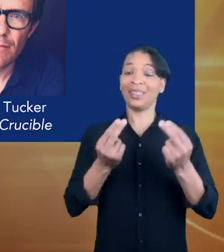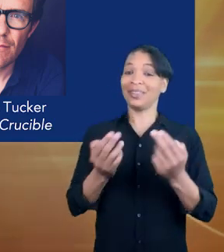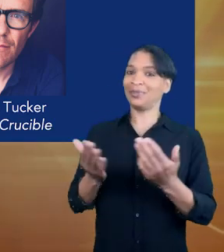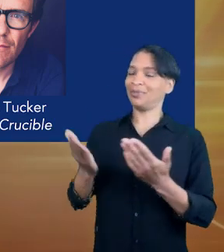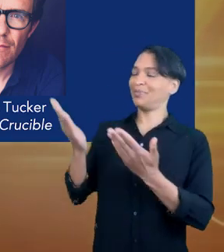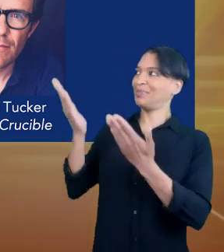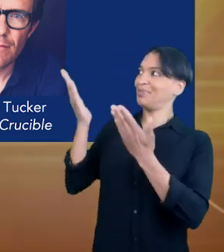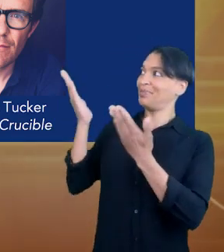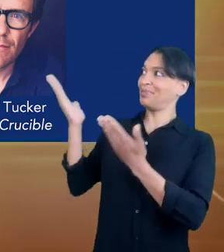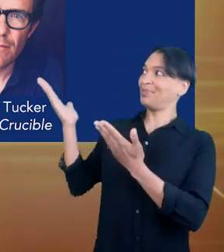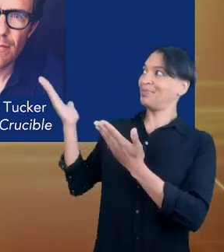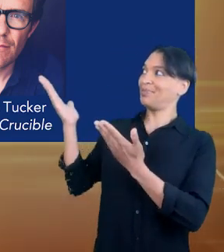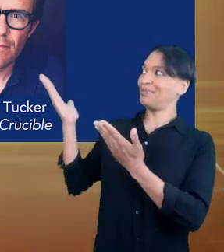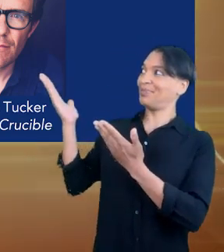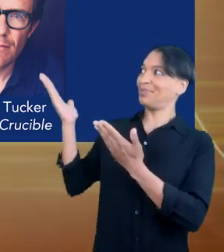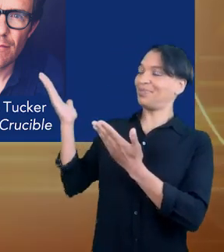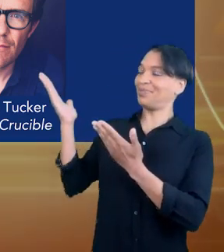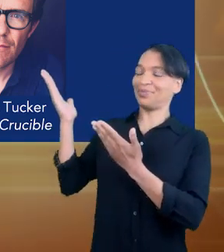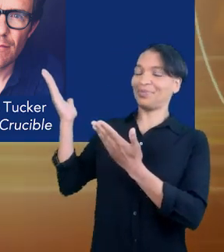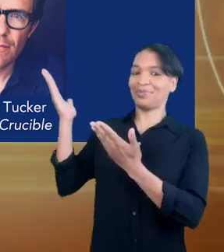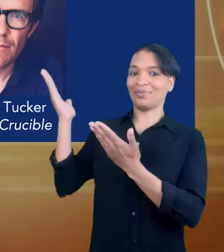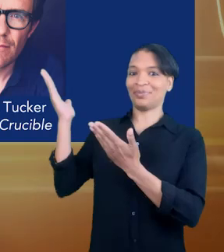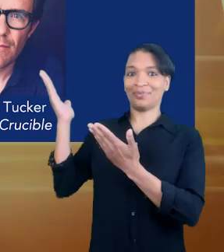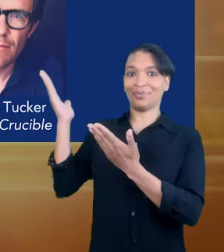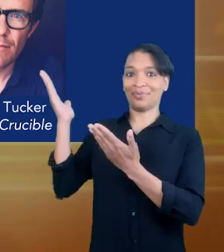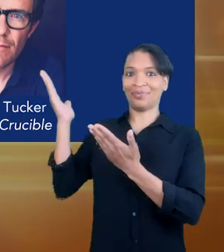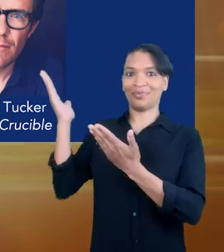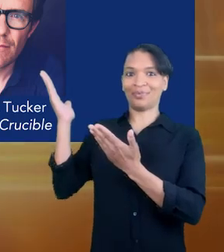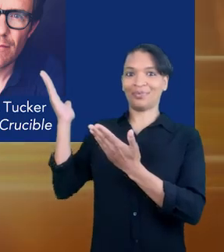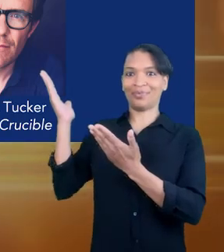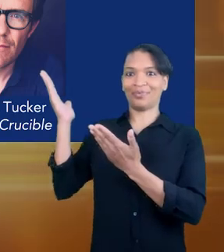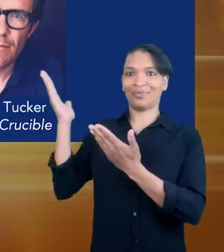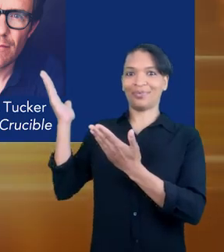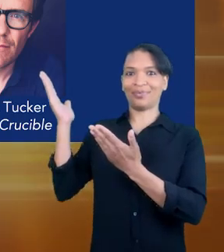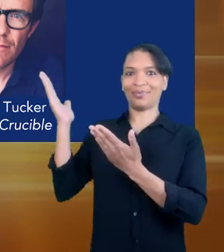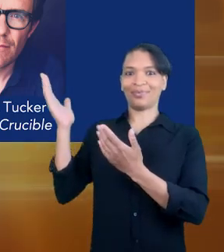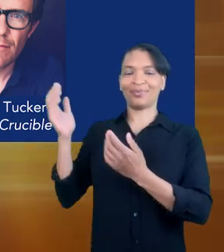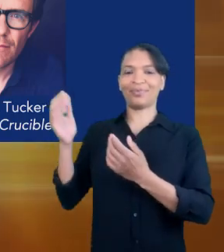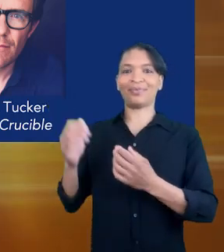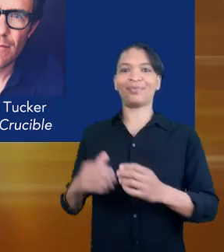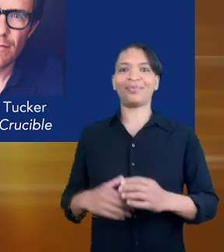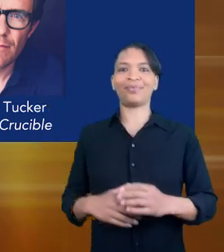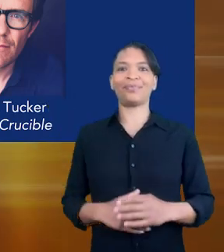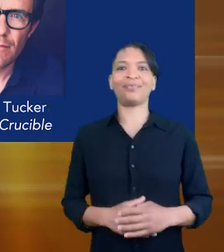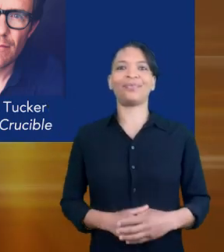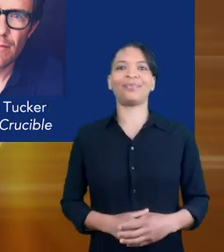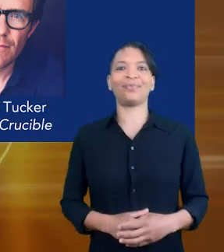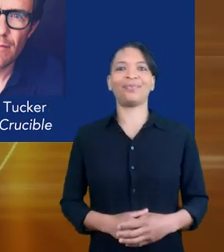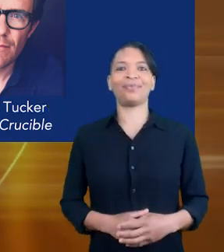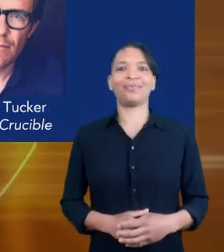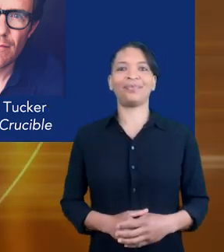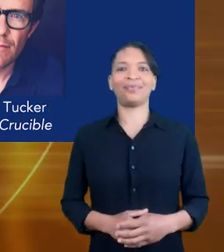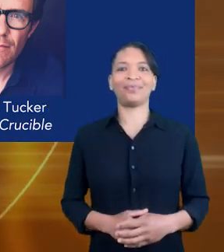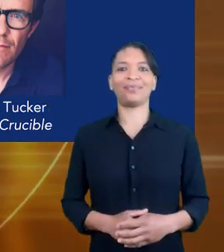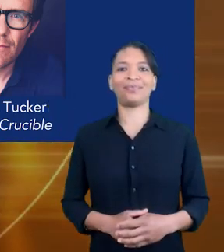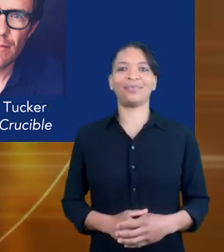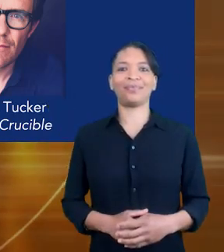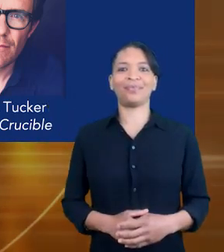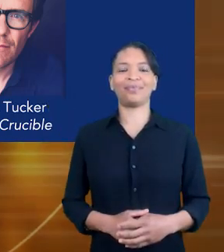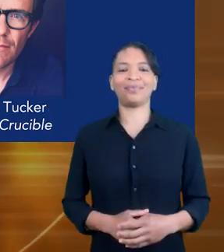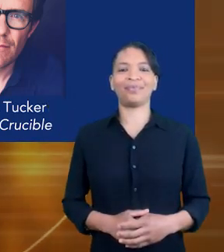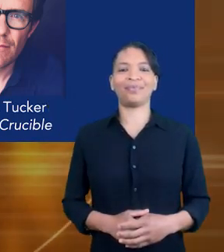the Front Porch Arts Collective; David R. Gammons, Vanity Fair, Underground Railway at Central Square